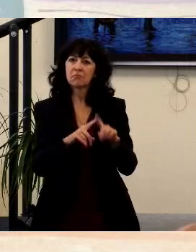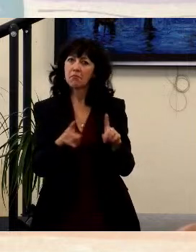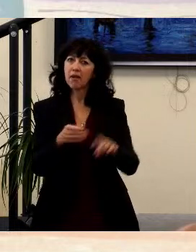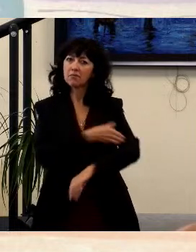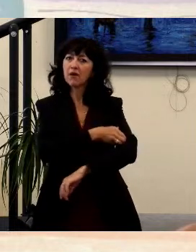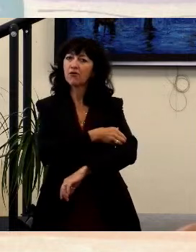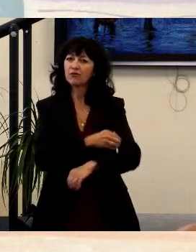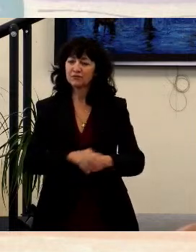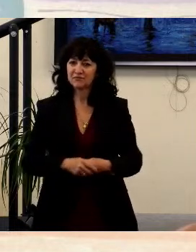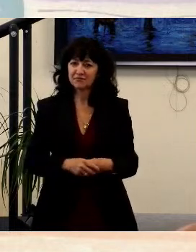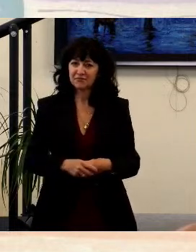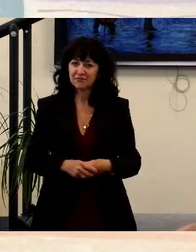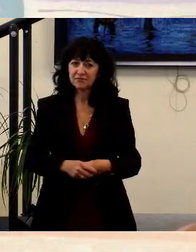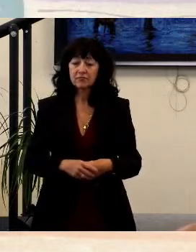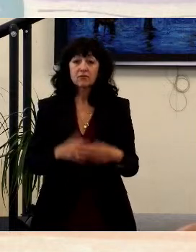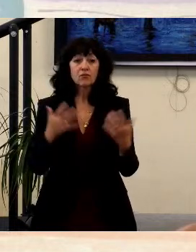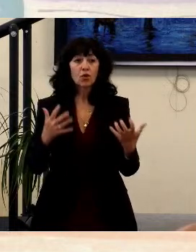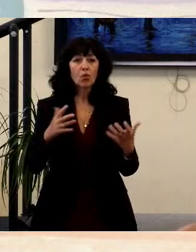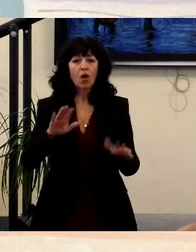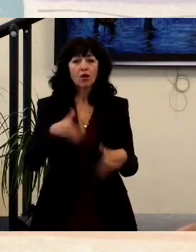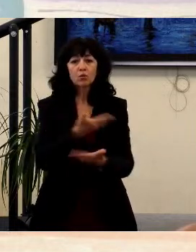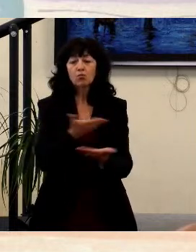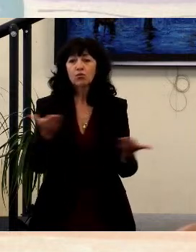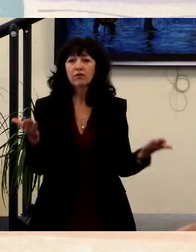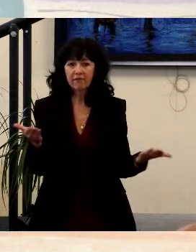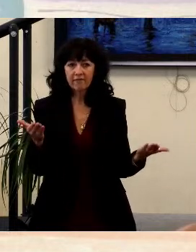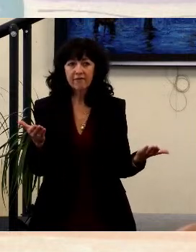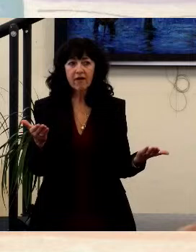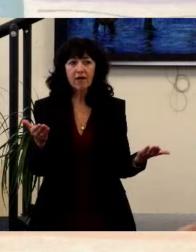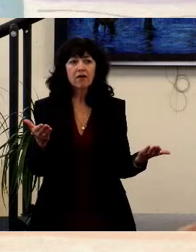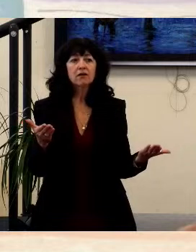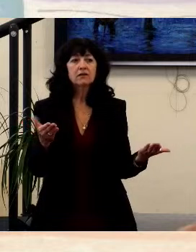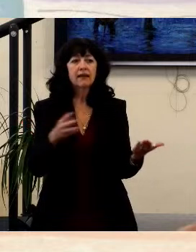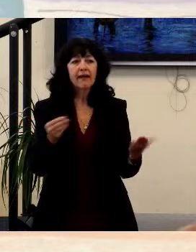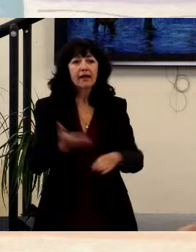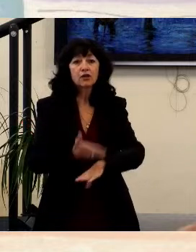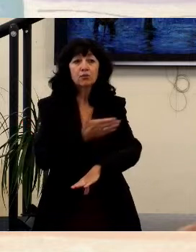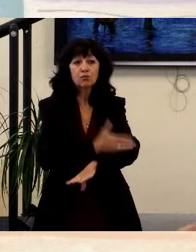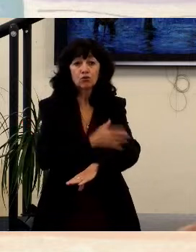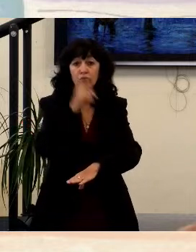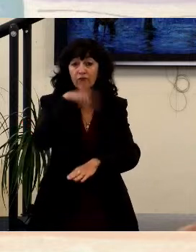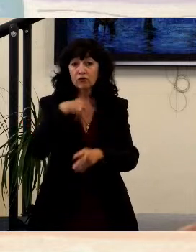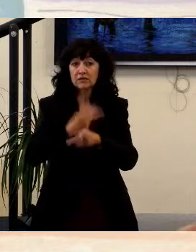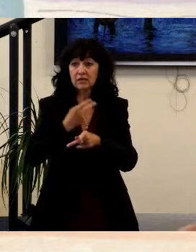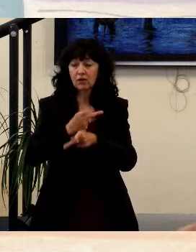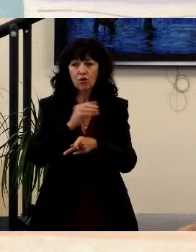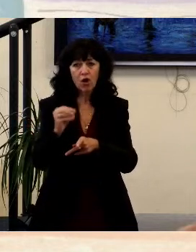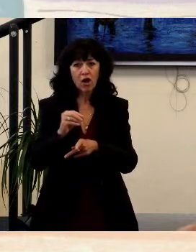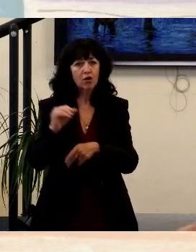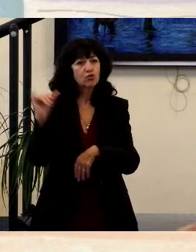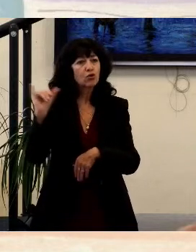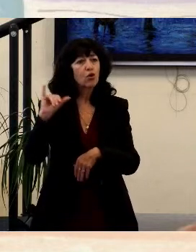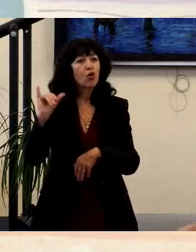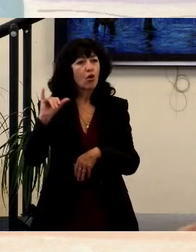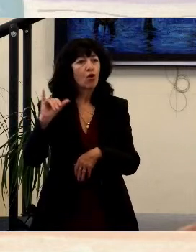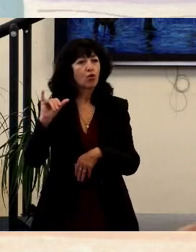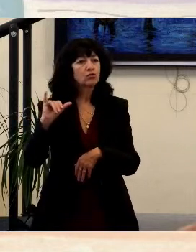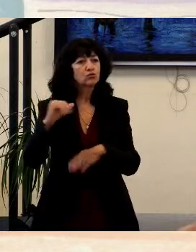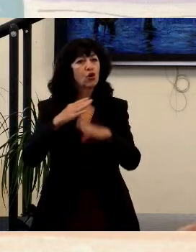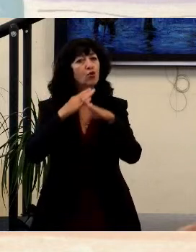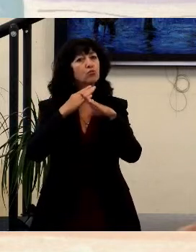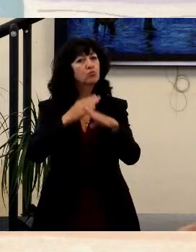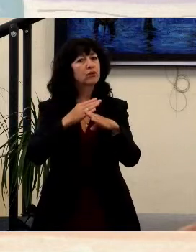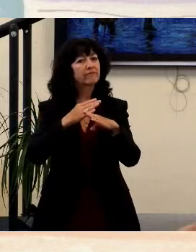to provide and improve foster care, and ultimately to prevent the need for it altogether.